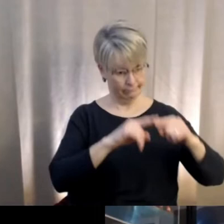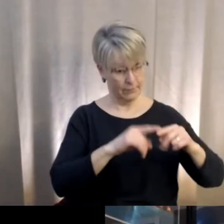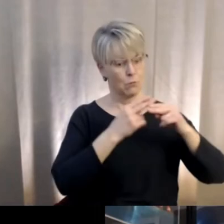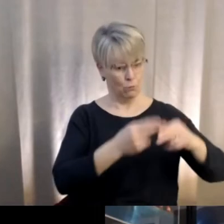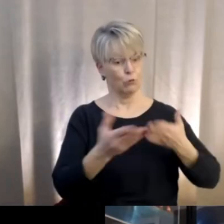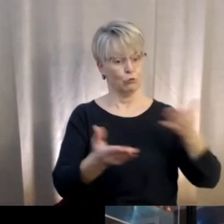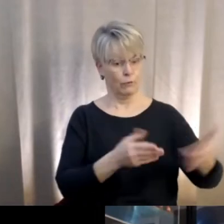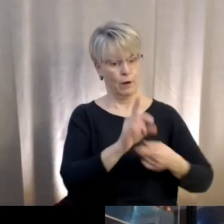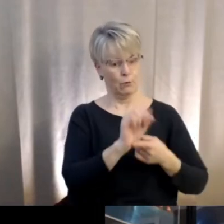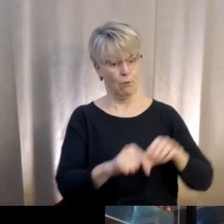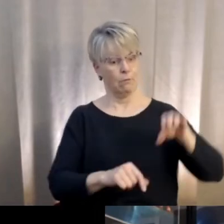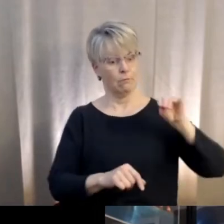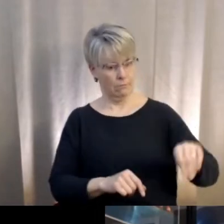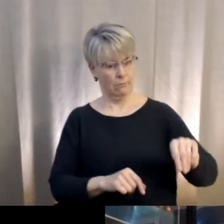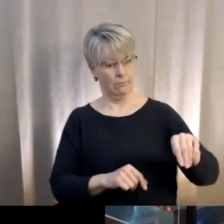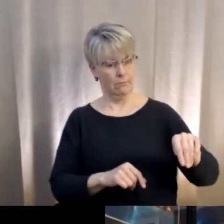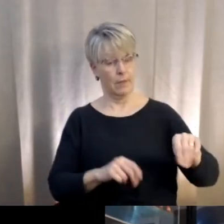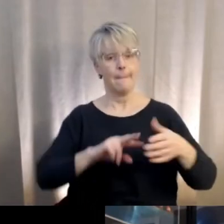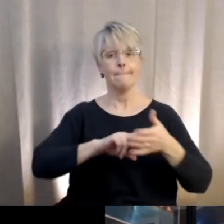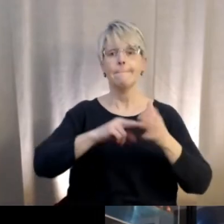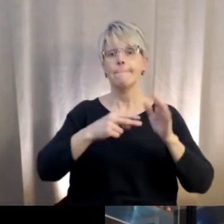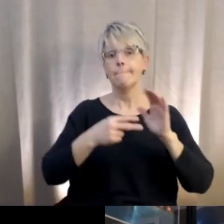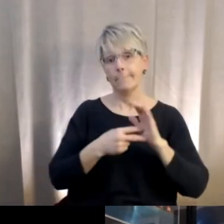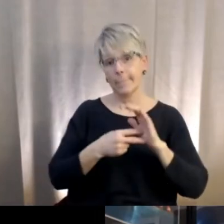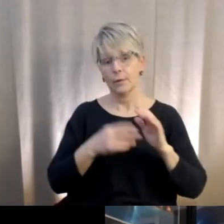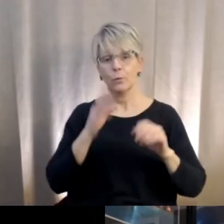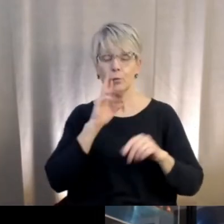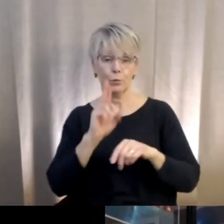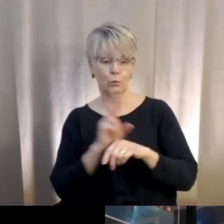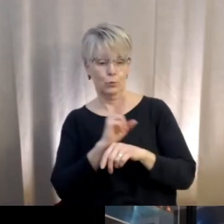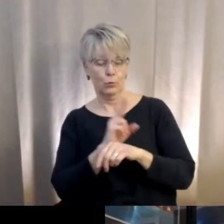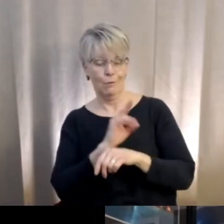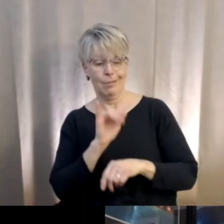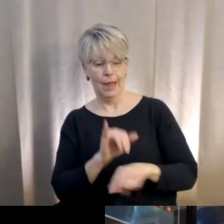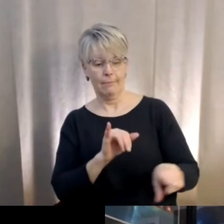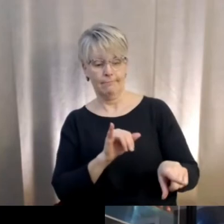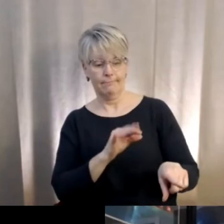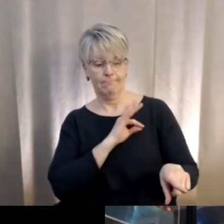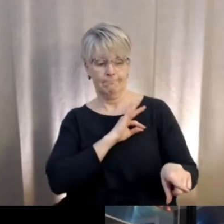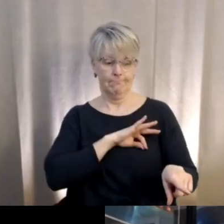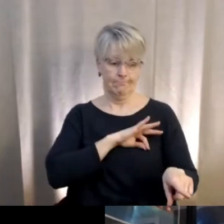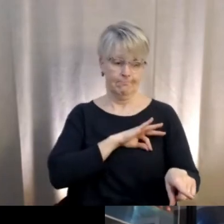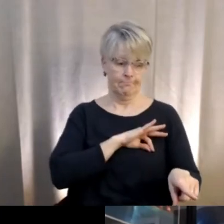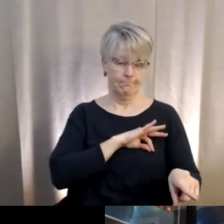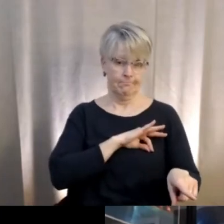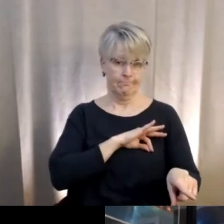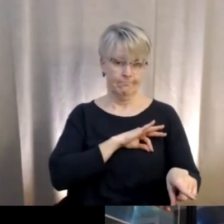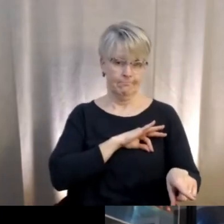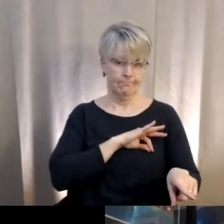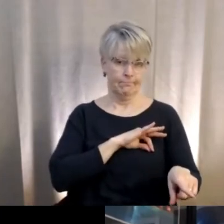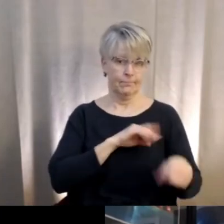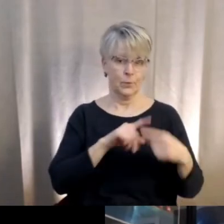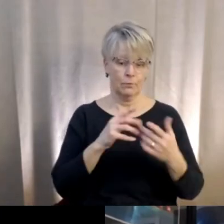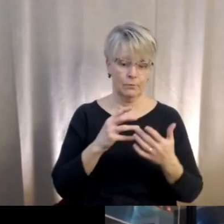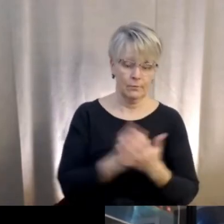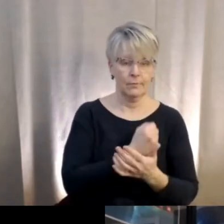space, you would presumably use that asset to, you know, your best ability to